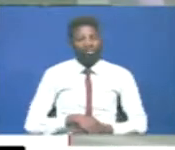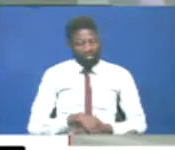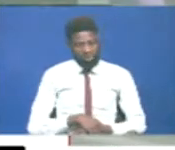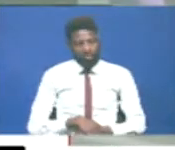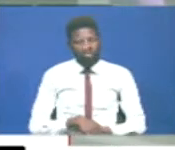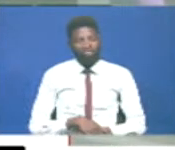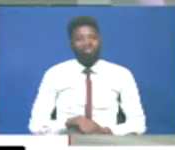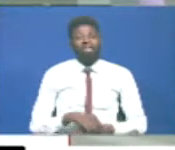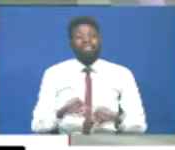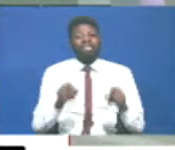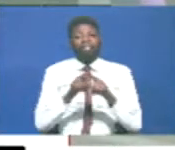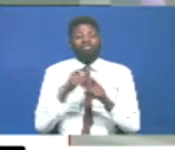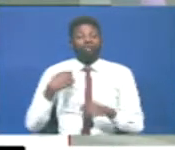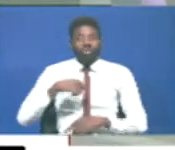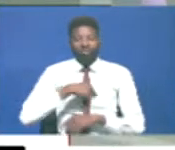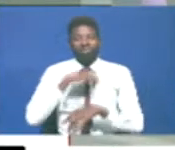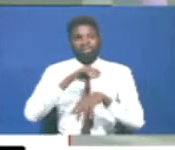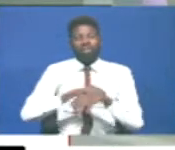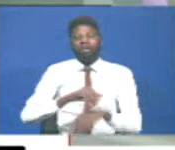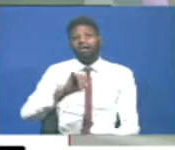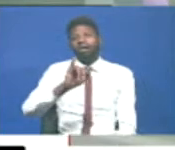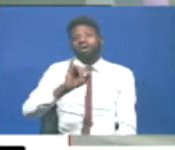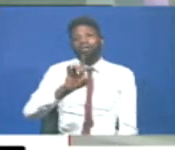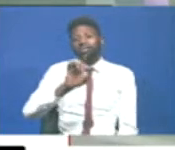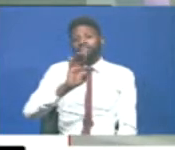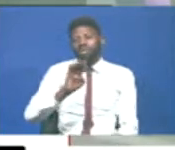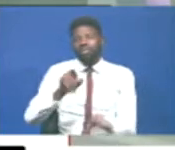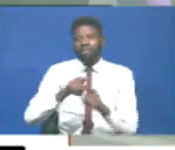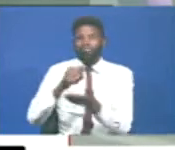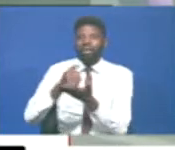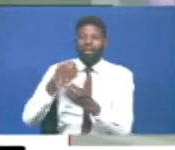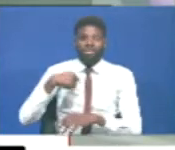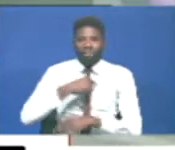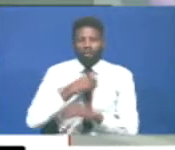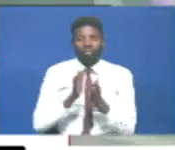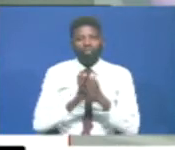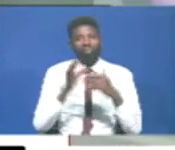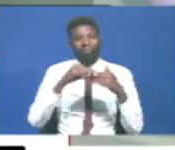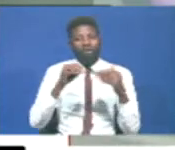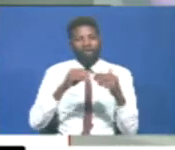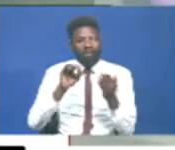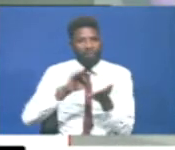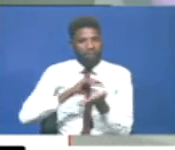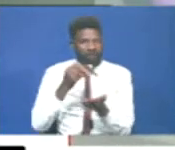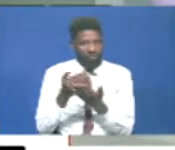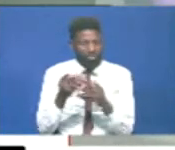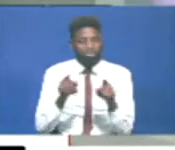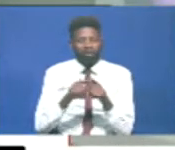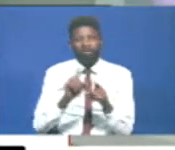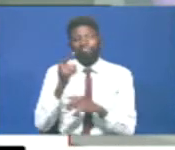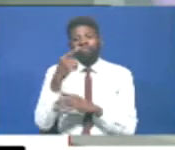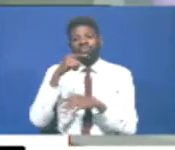also got IDB, who helped us initially with a dollar funding there. And that was the initial phase of